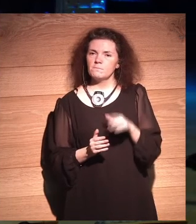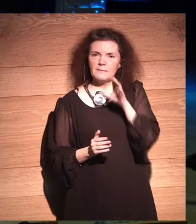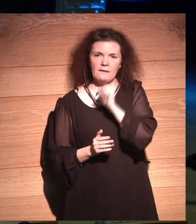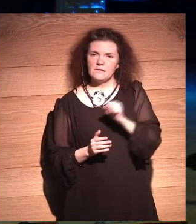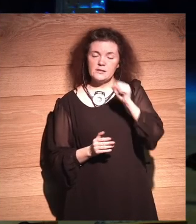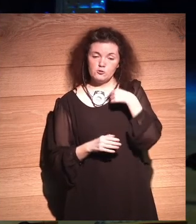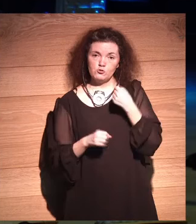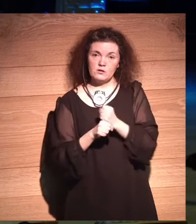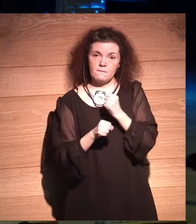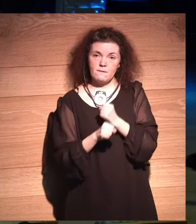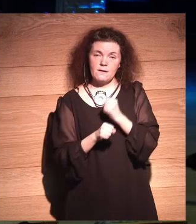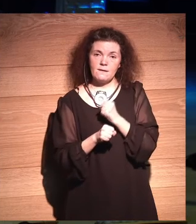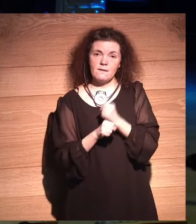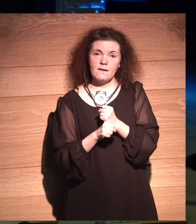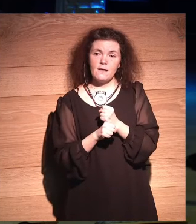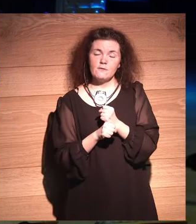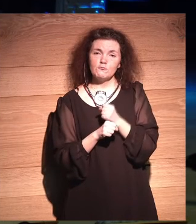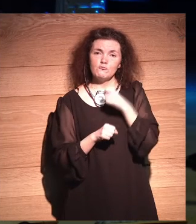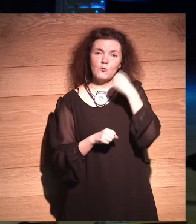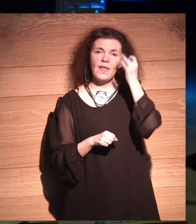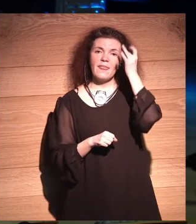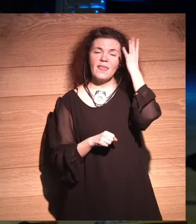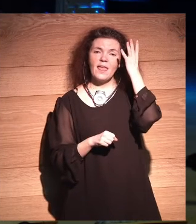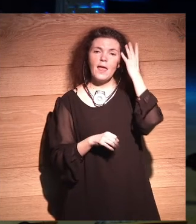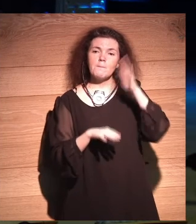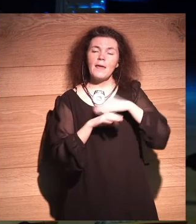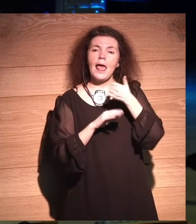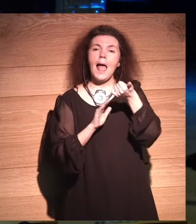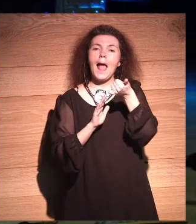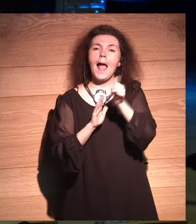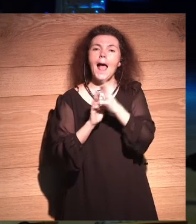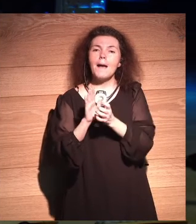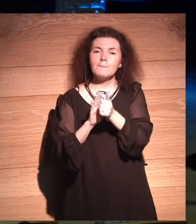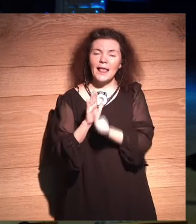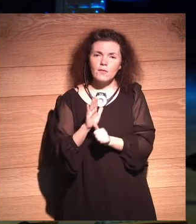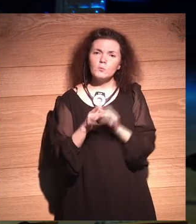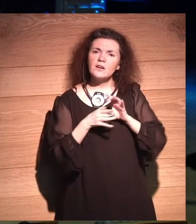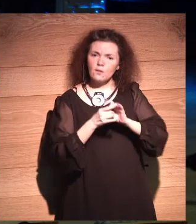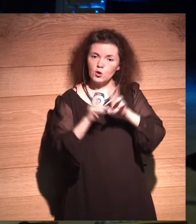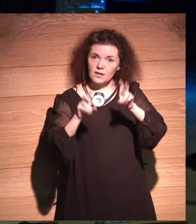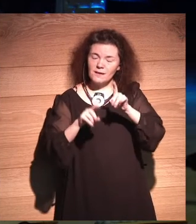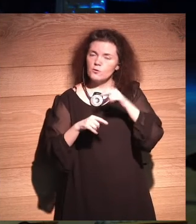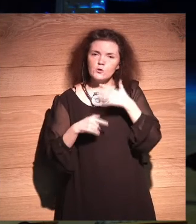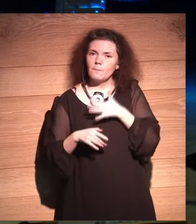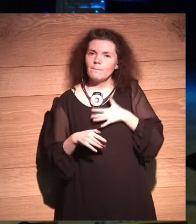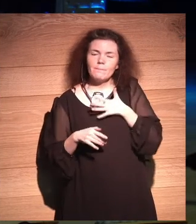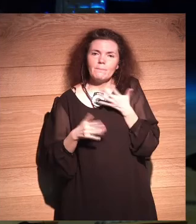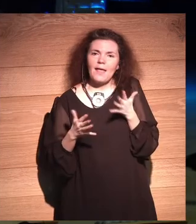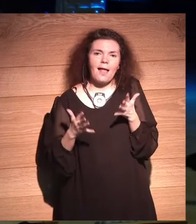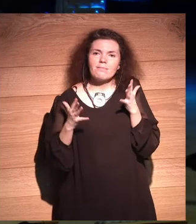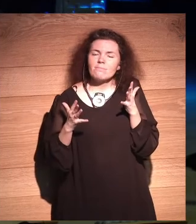is basically directly related to this, so this was sugar to my ears. The question would